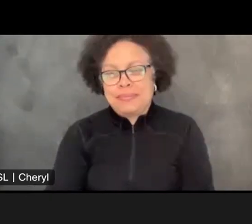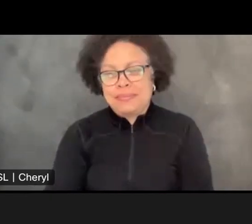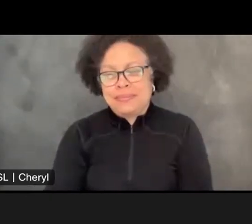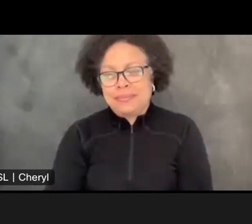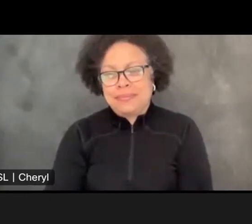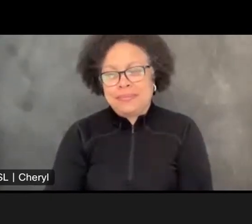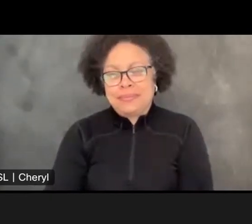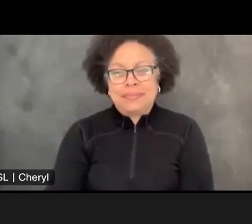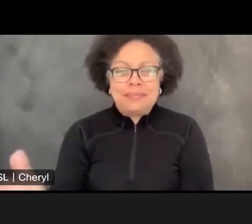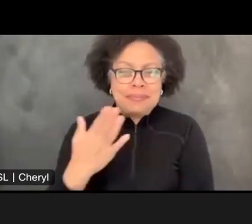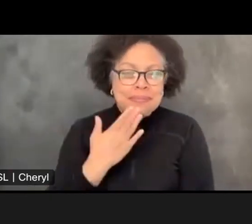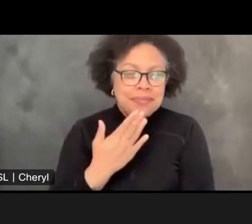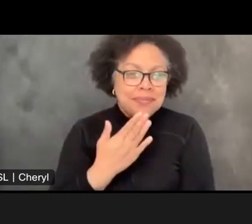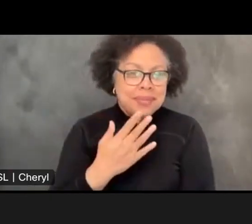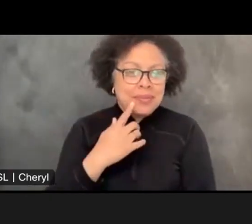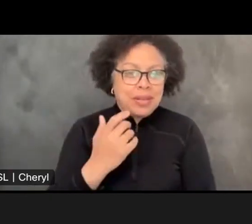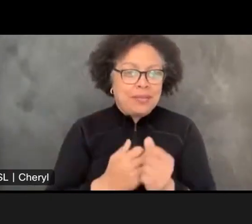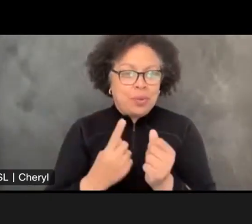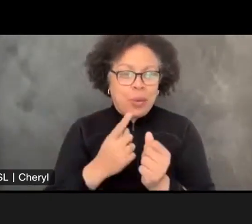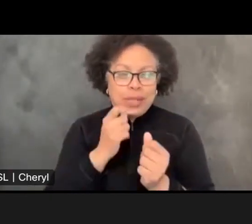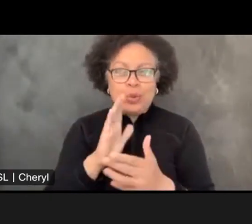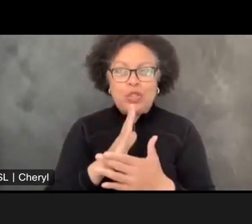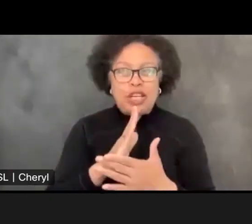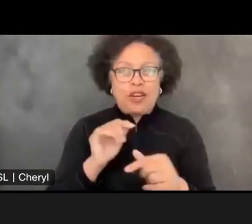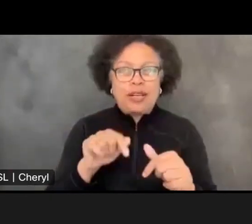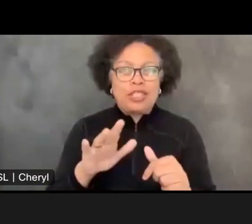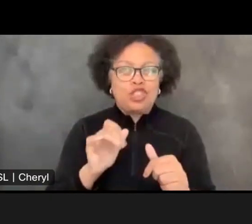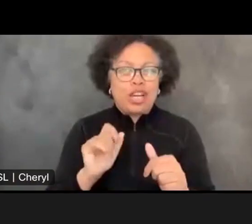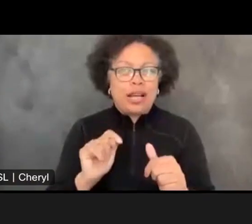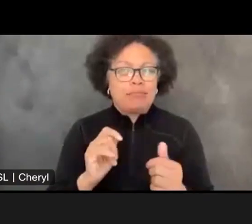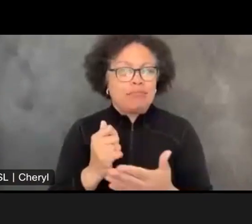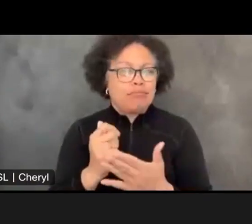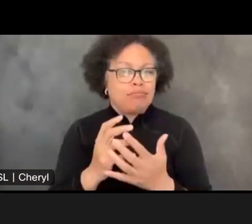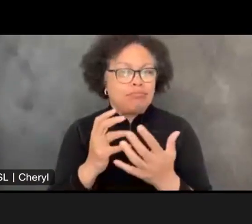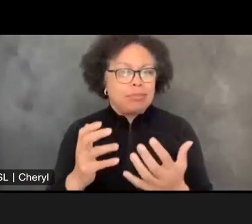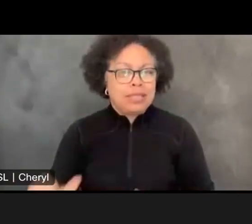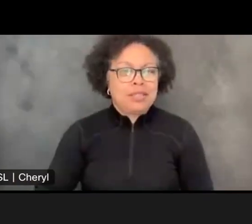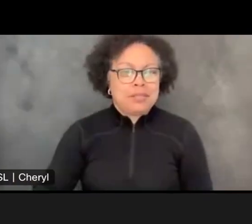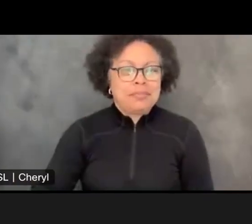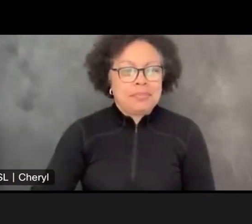Right. Thank you to everyone who's sharing in the chat. It's very helpful.